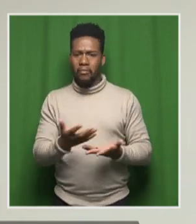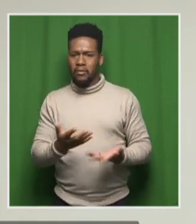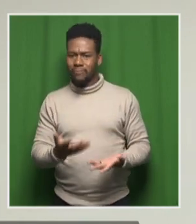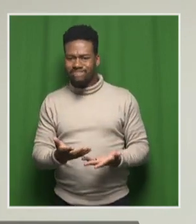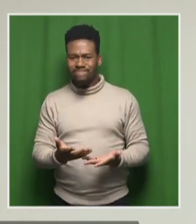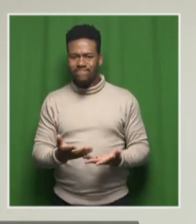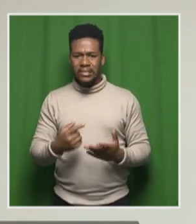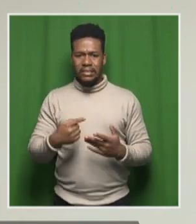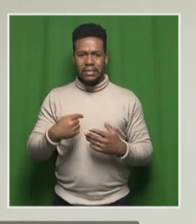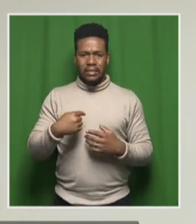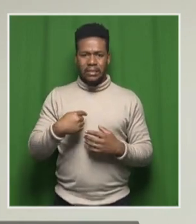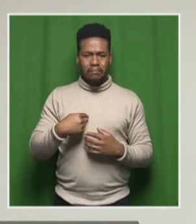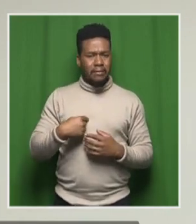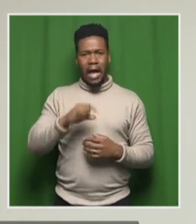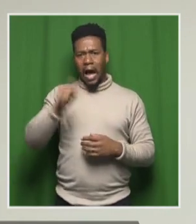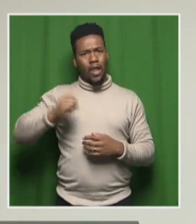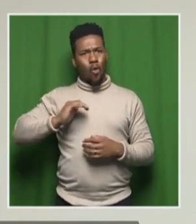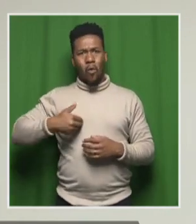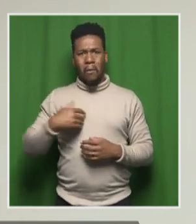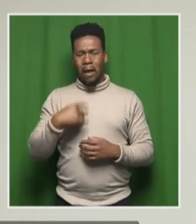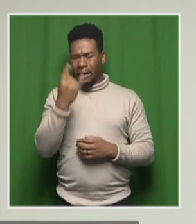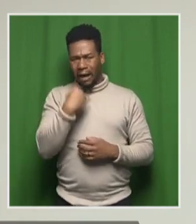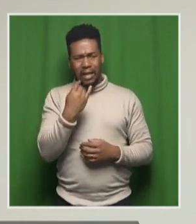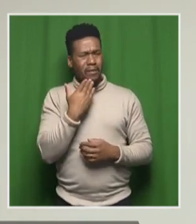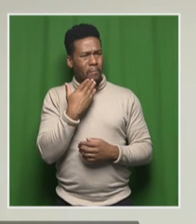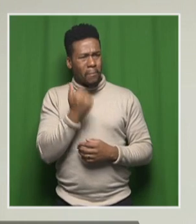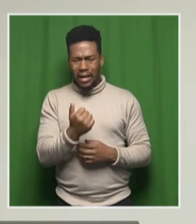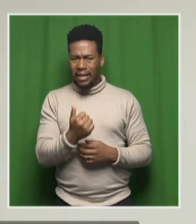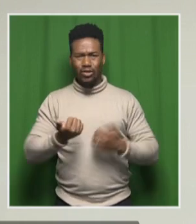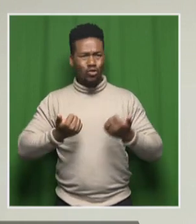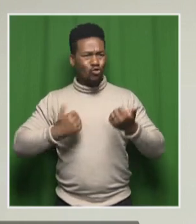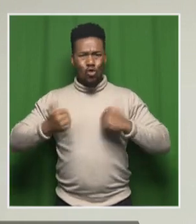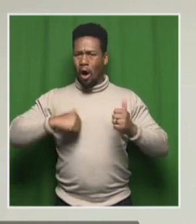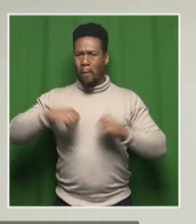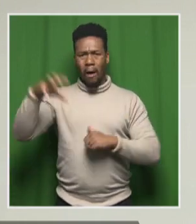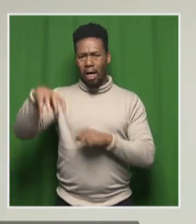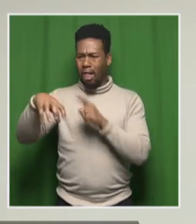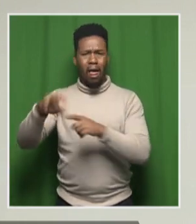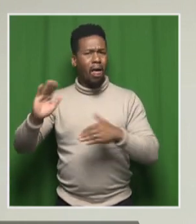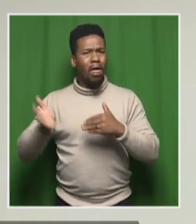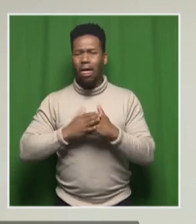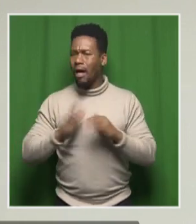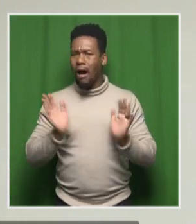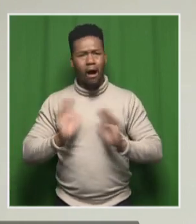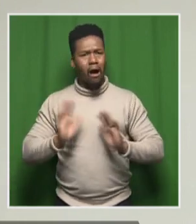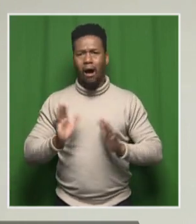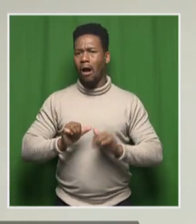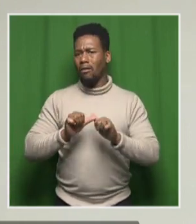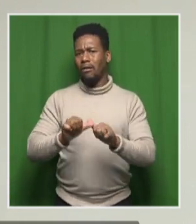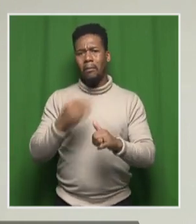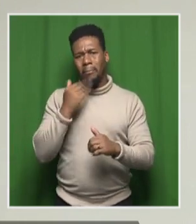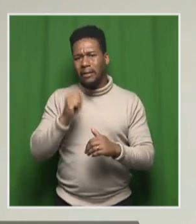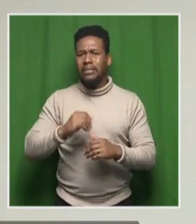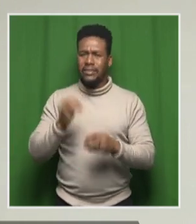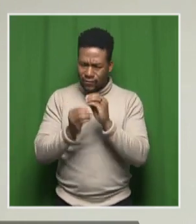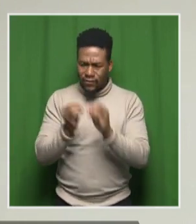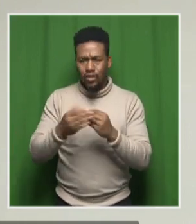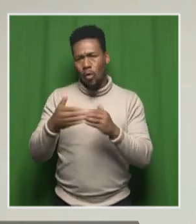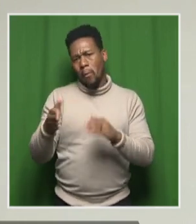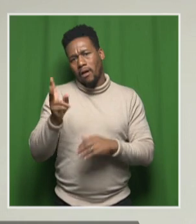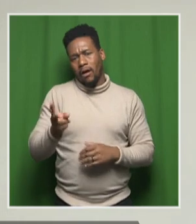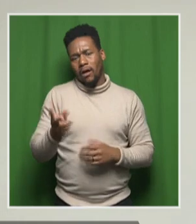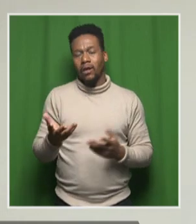lady in tears. She was like, please tell me you're not going to close the Drama Factory for good. And, so I realized that we are a lifeline between